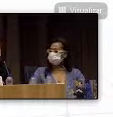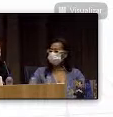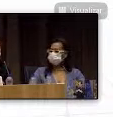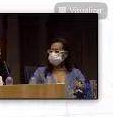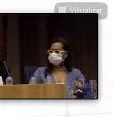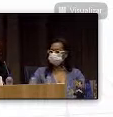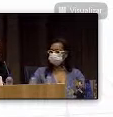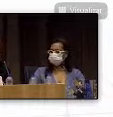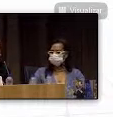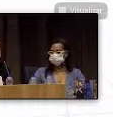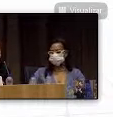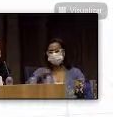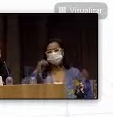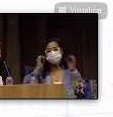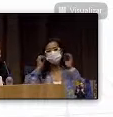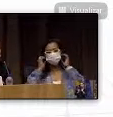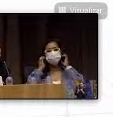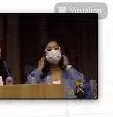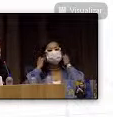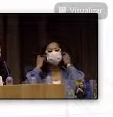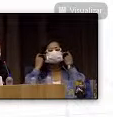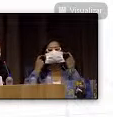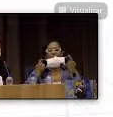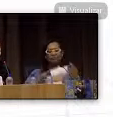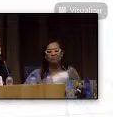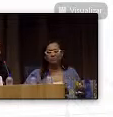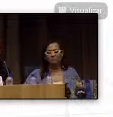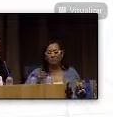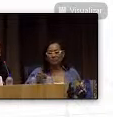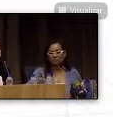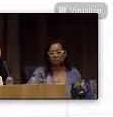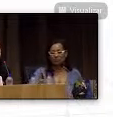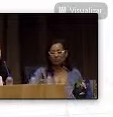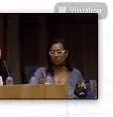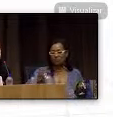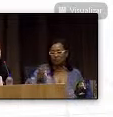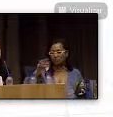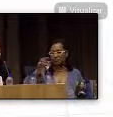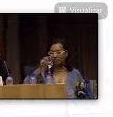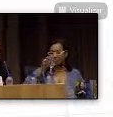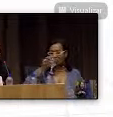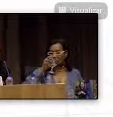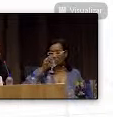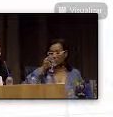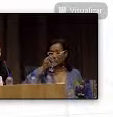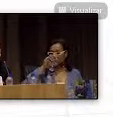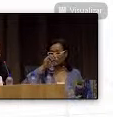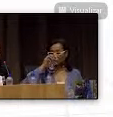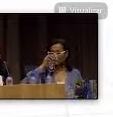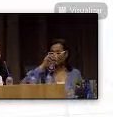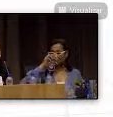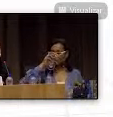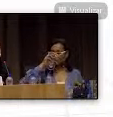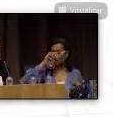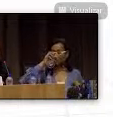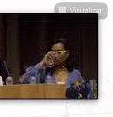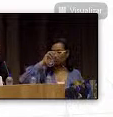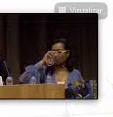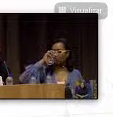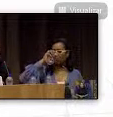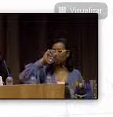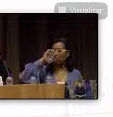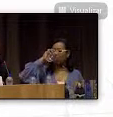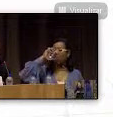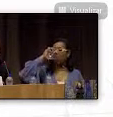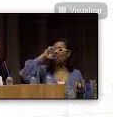pregnant women. So this was moved to the university hospital, and only